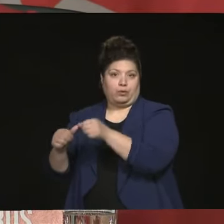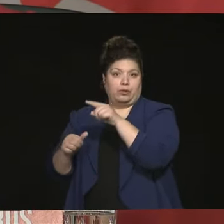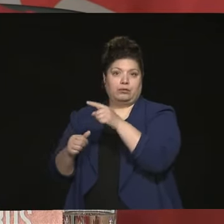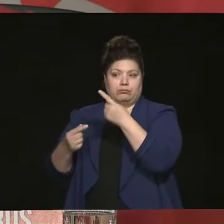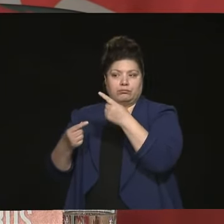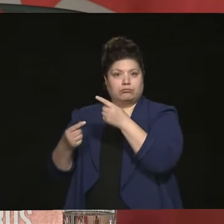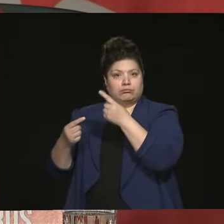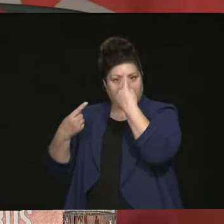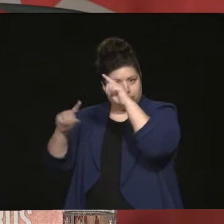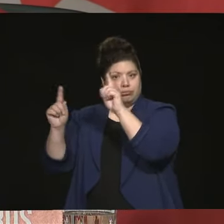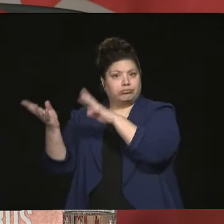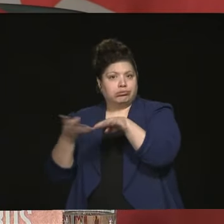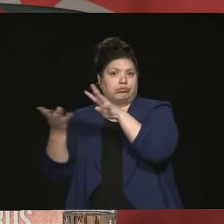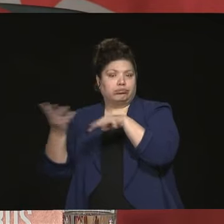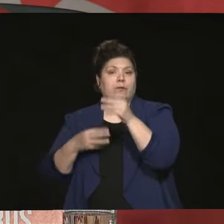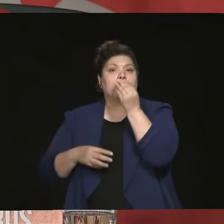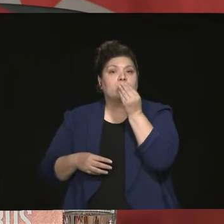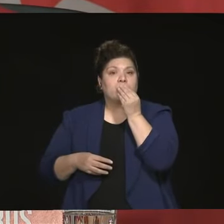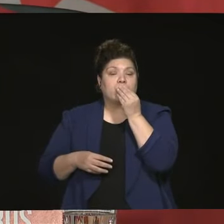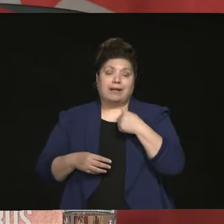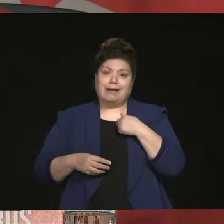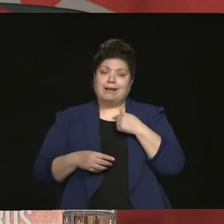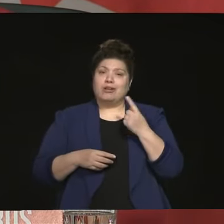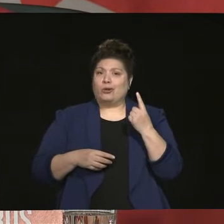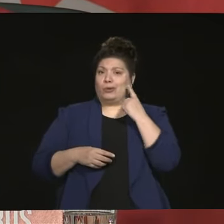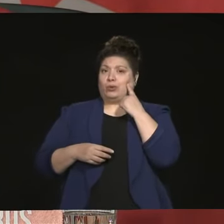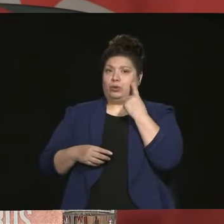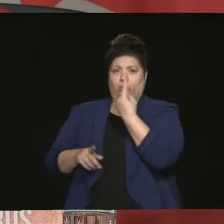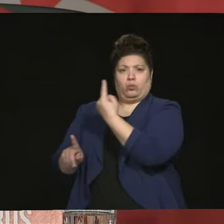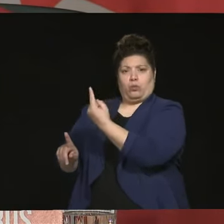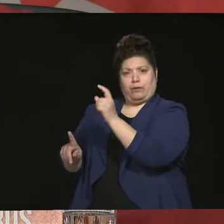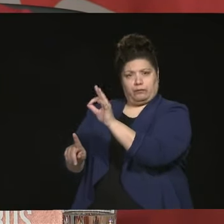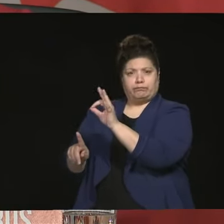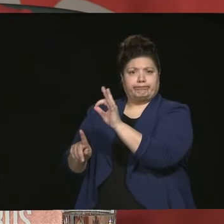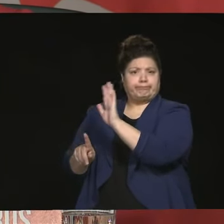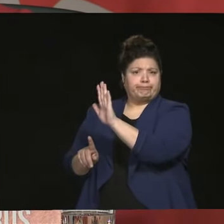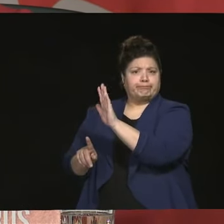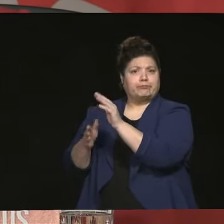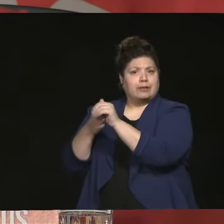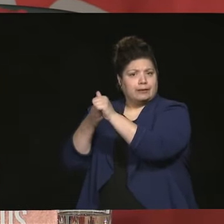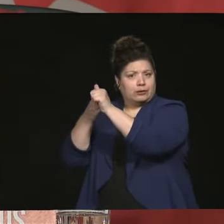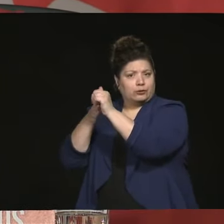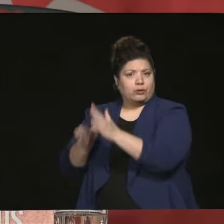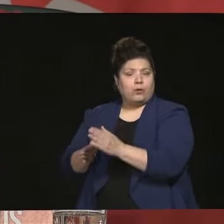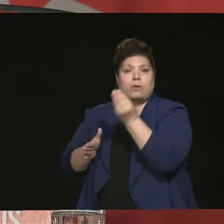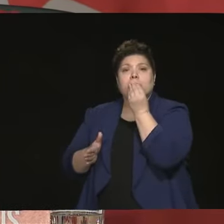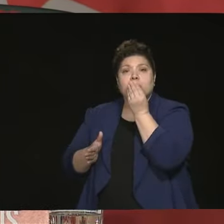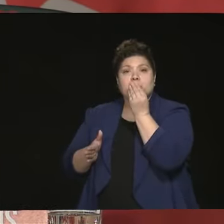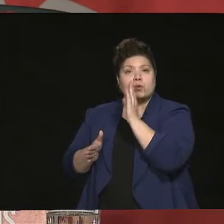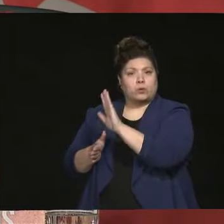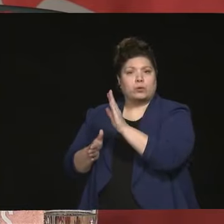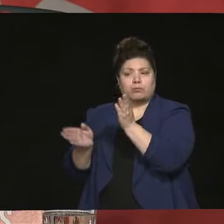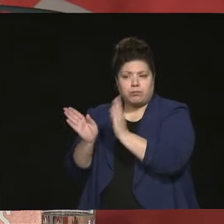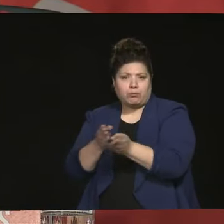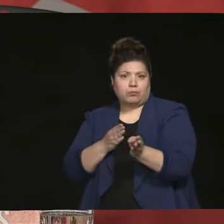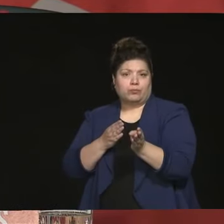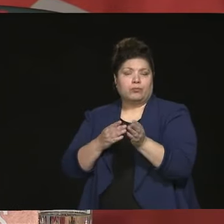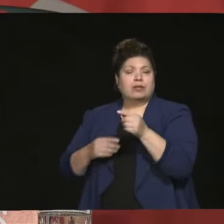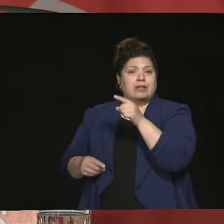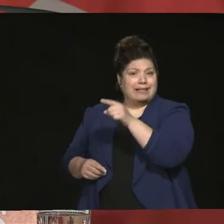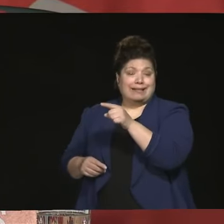I heard from a leader in the food processing sector this week, which is Canadian food